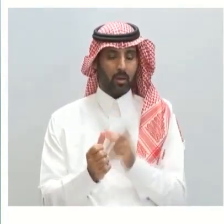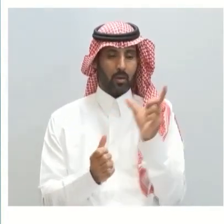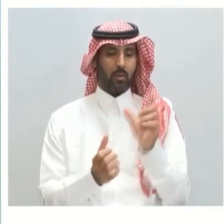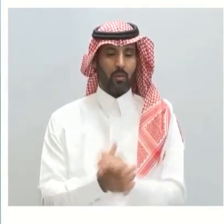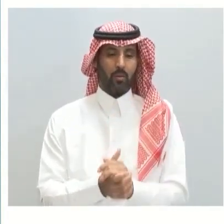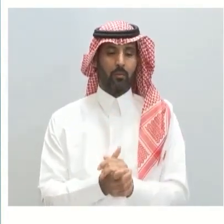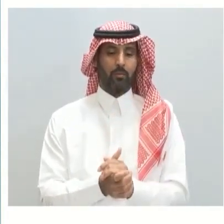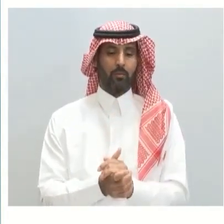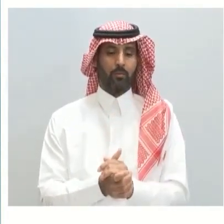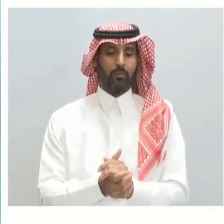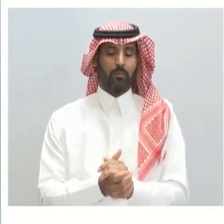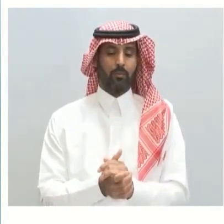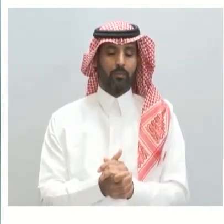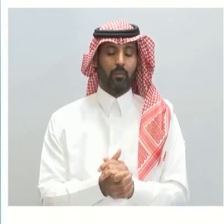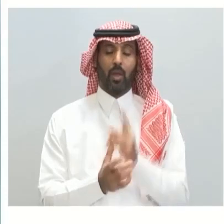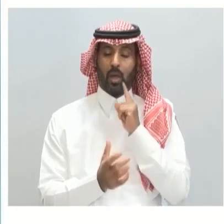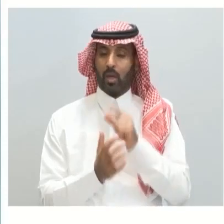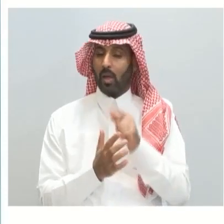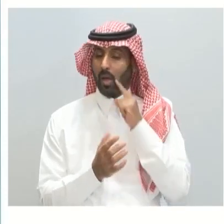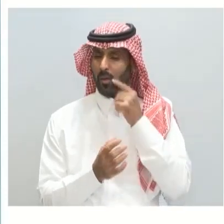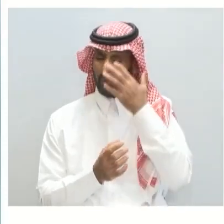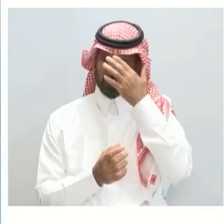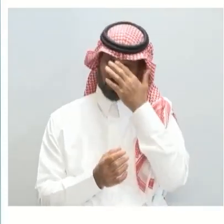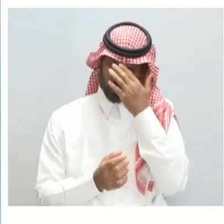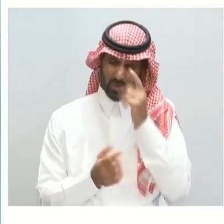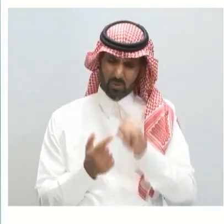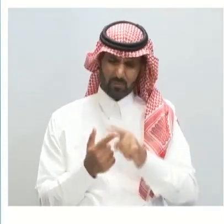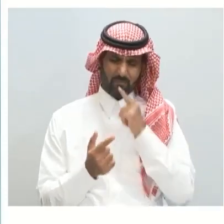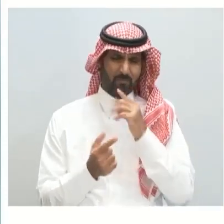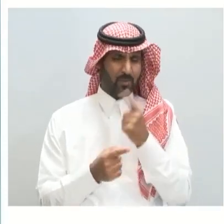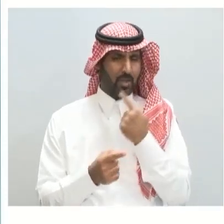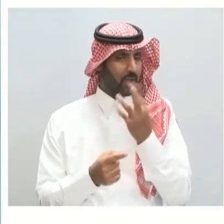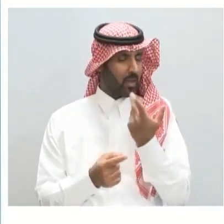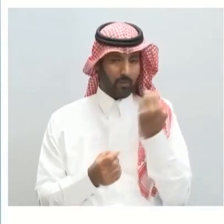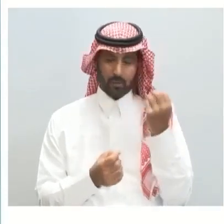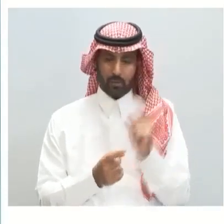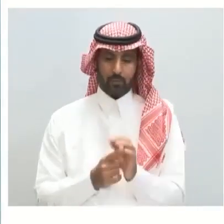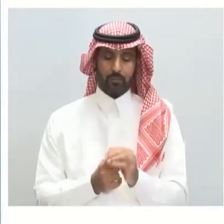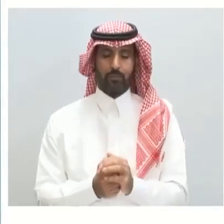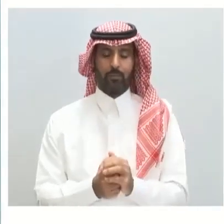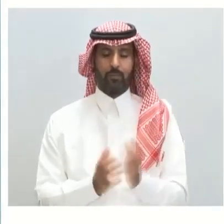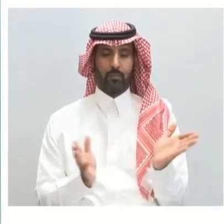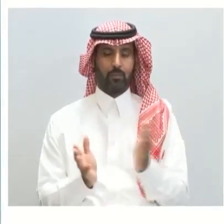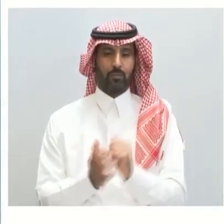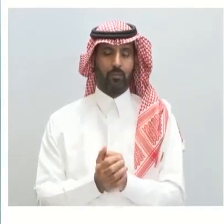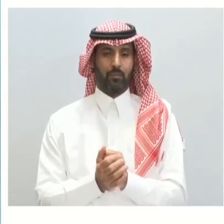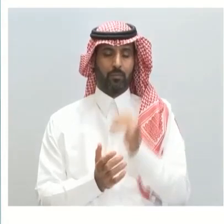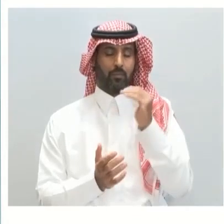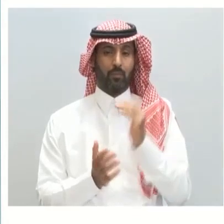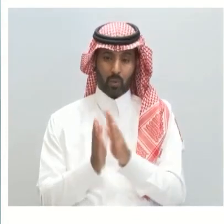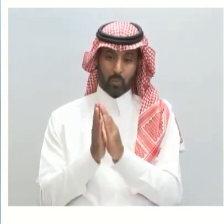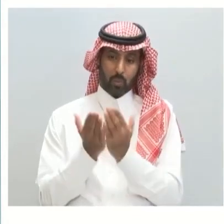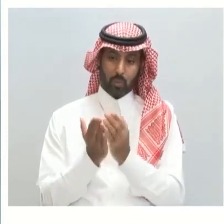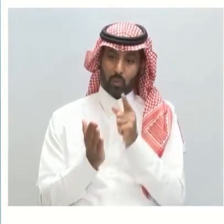enthusiasm and how to express regret, and learn about the intonations. So open your